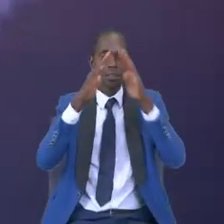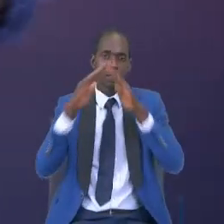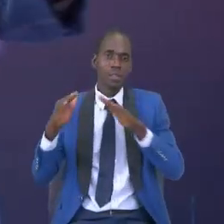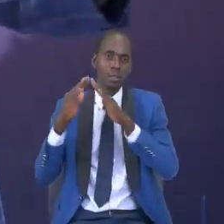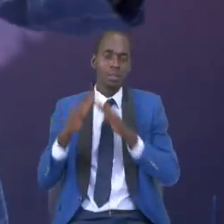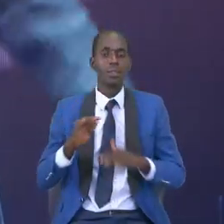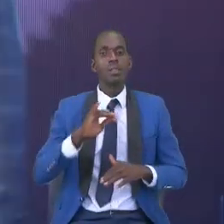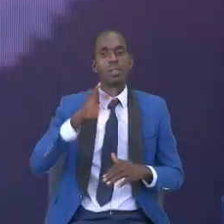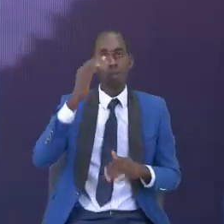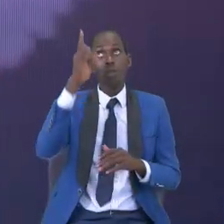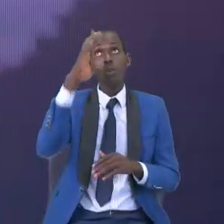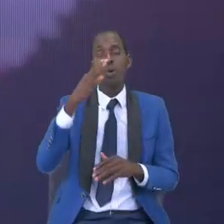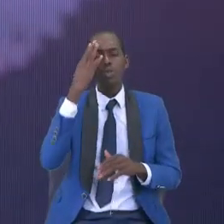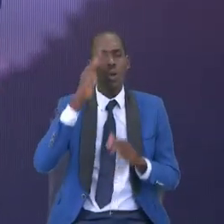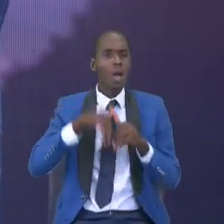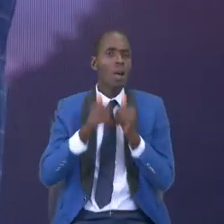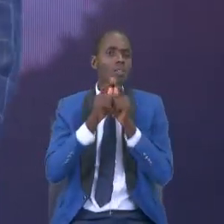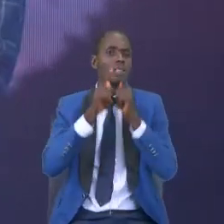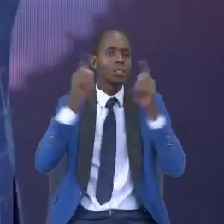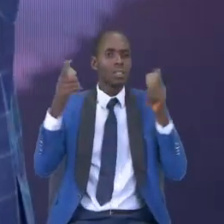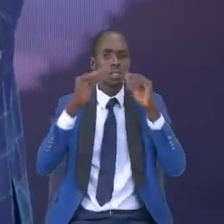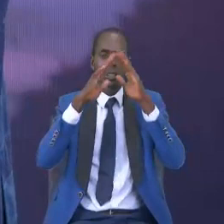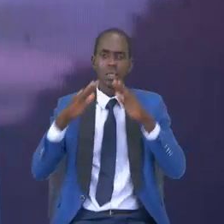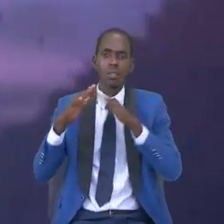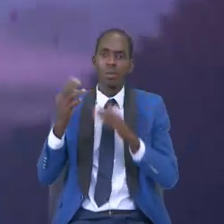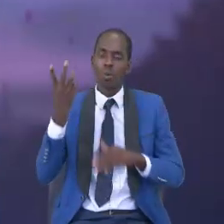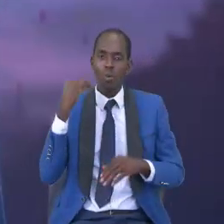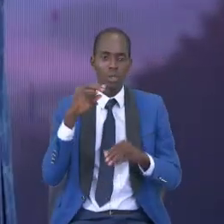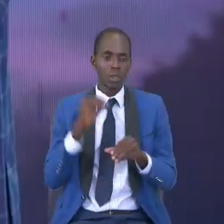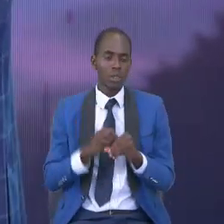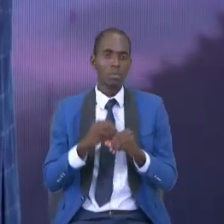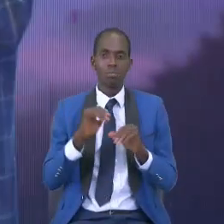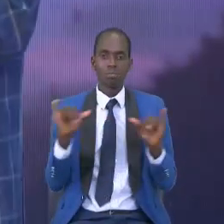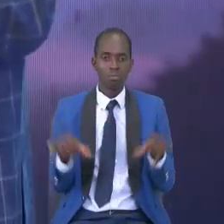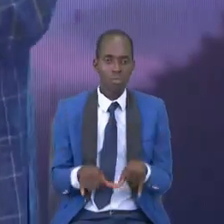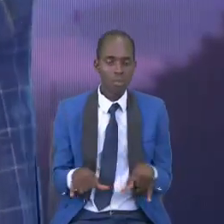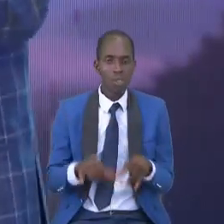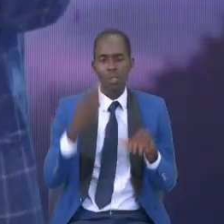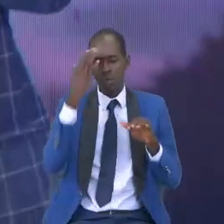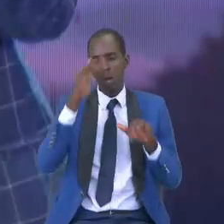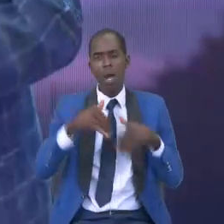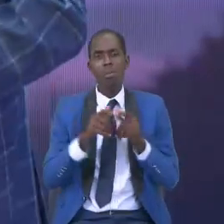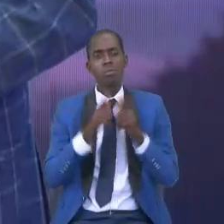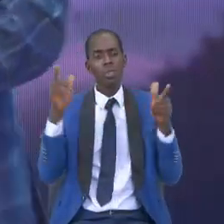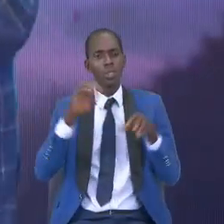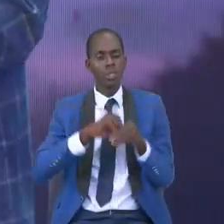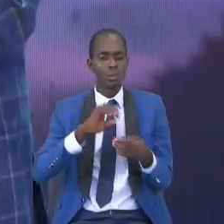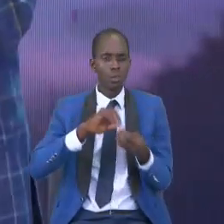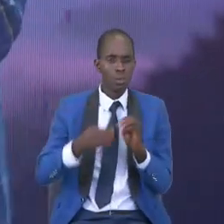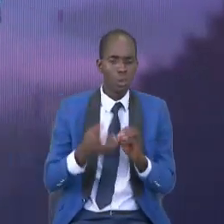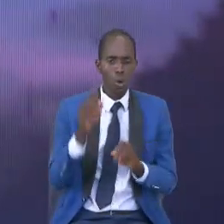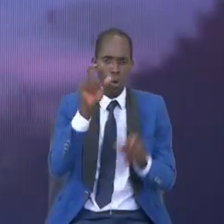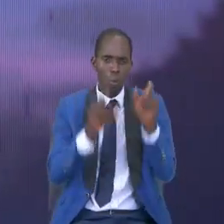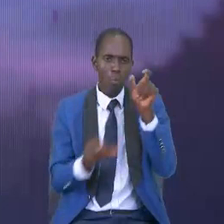how great the city was in size. He knew great in population, great in the many people that were